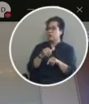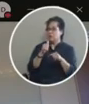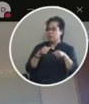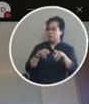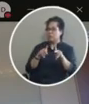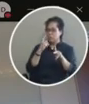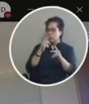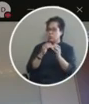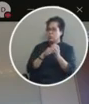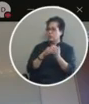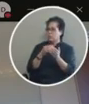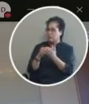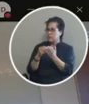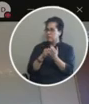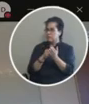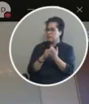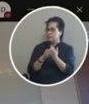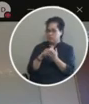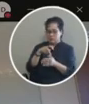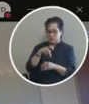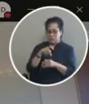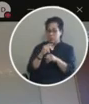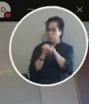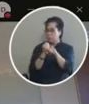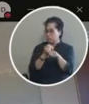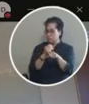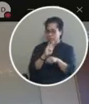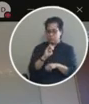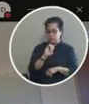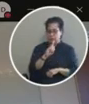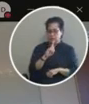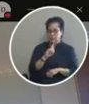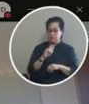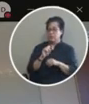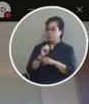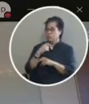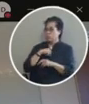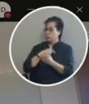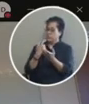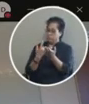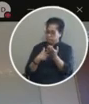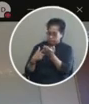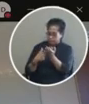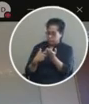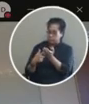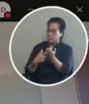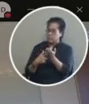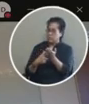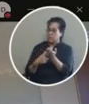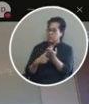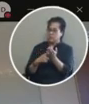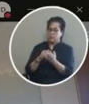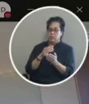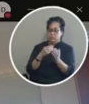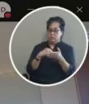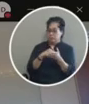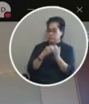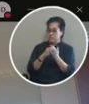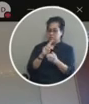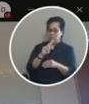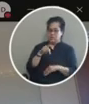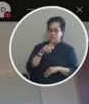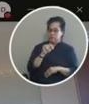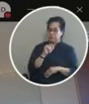for refinancing another portion of those ballpark bonds. So that's something that we didn't discuss today, but I've discussed that in the last couple of budget updates, that